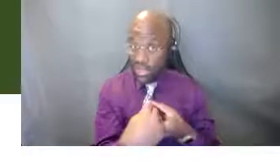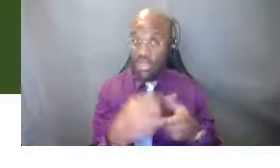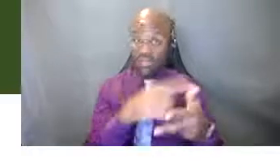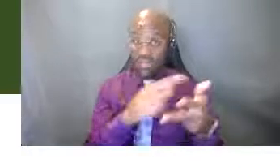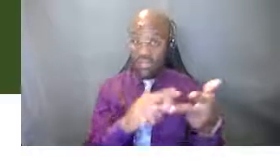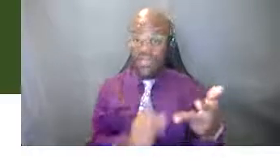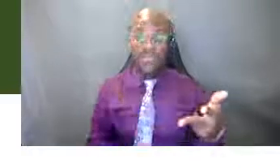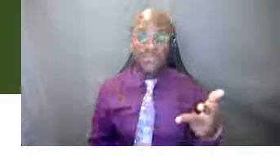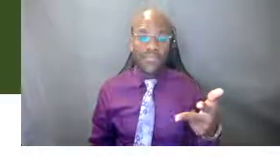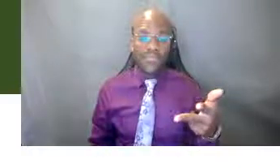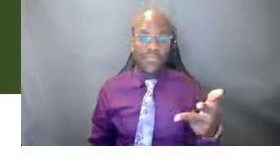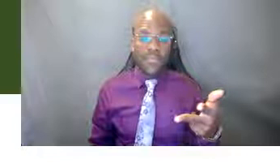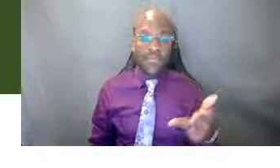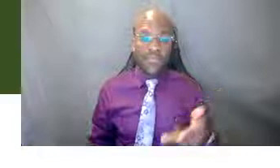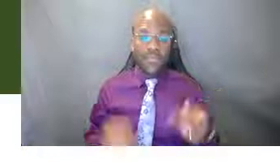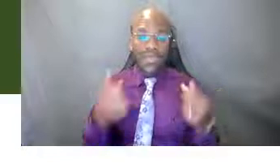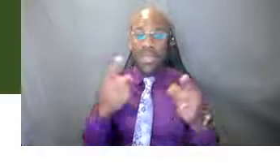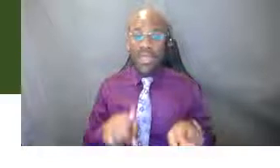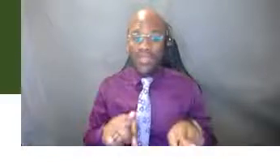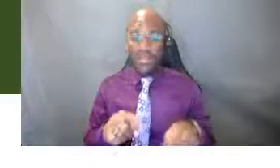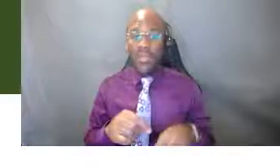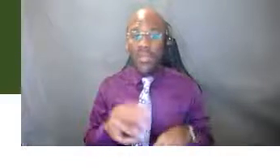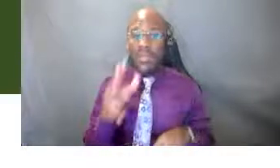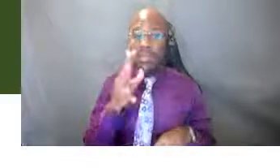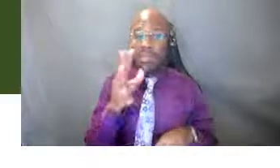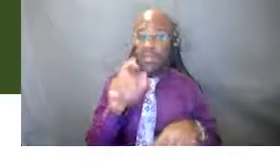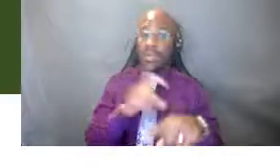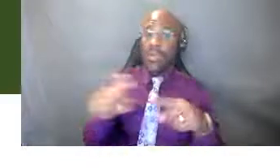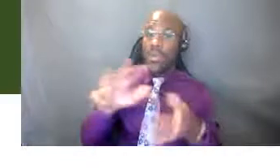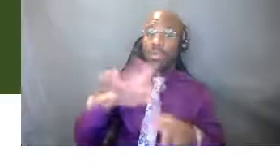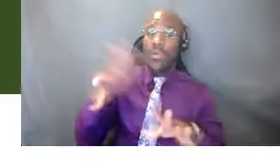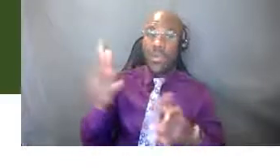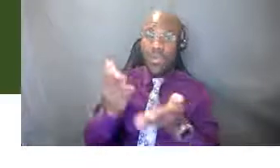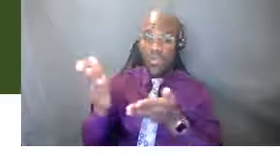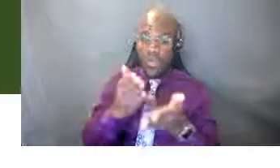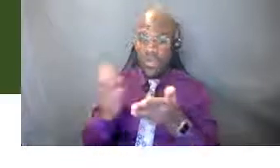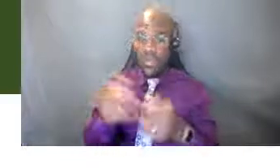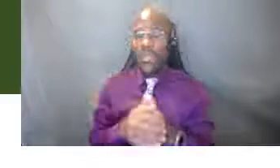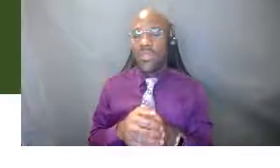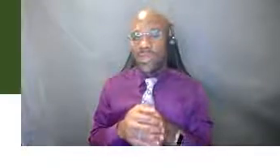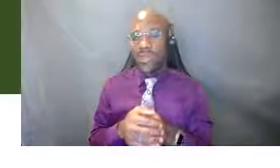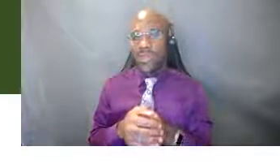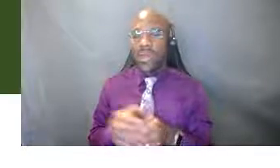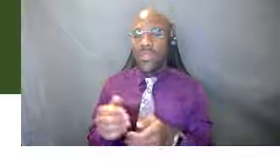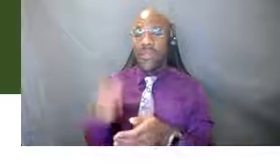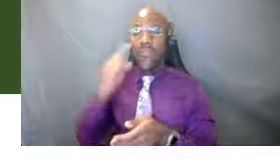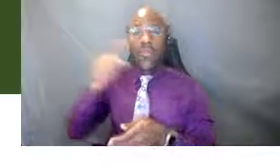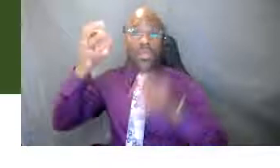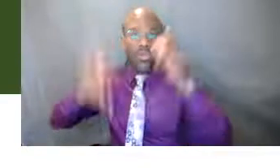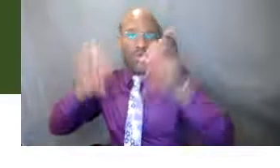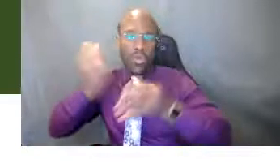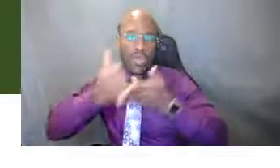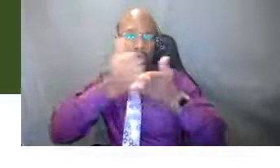a court order in Arizona, we have an involuntary commitment system where individuals